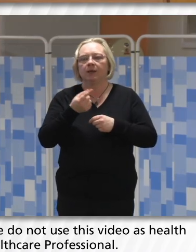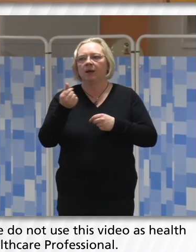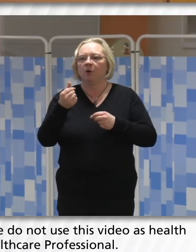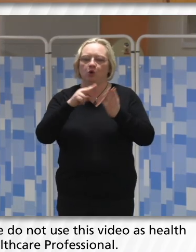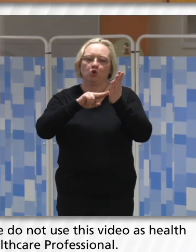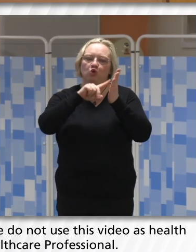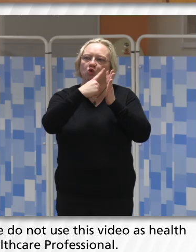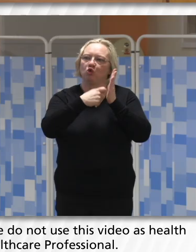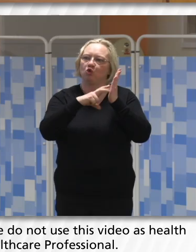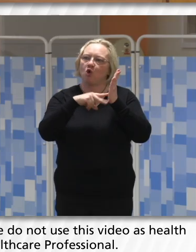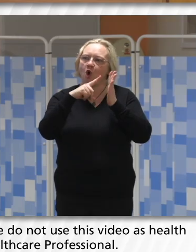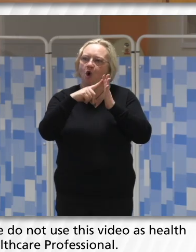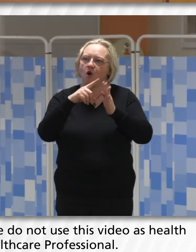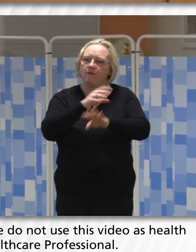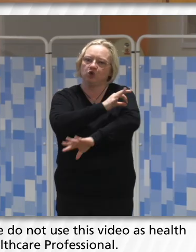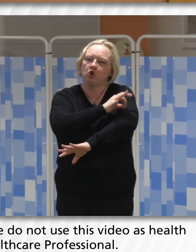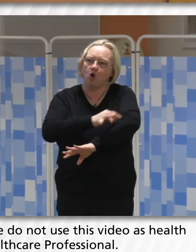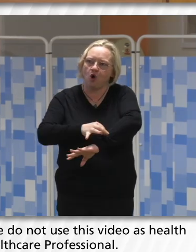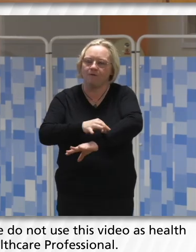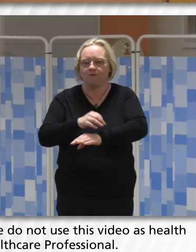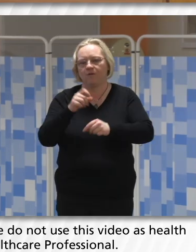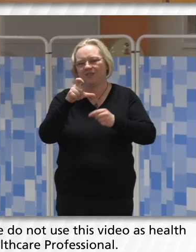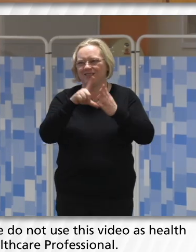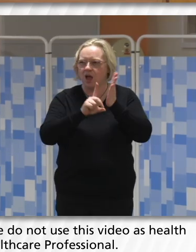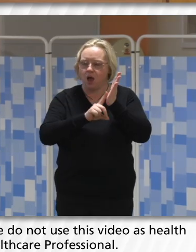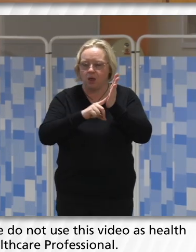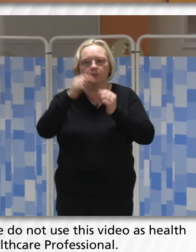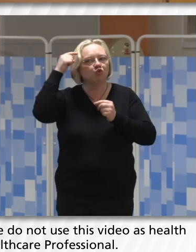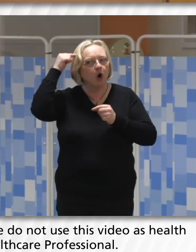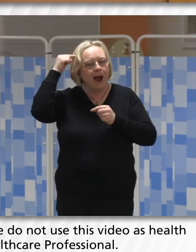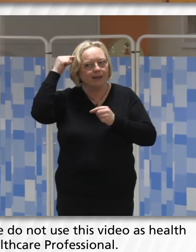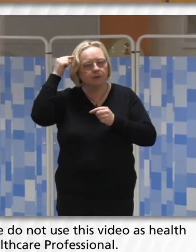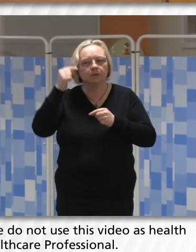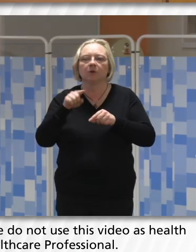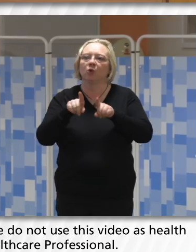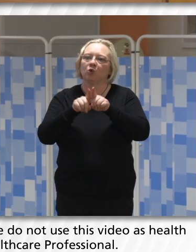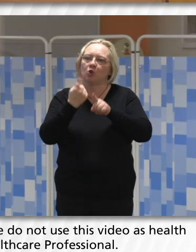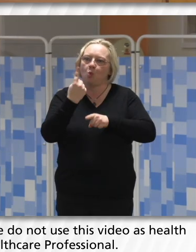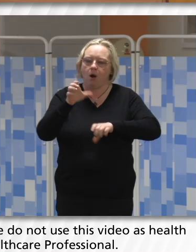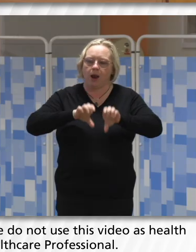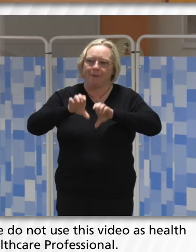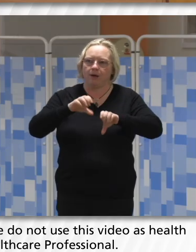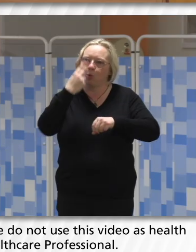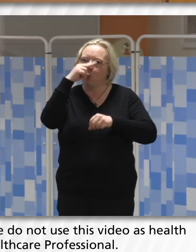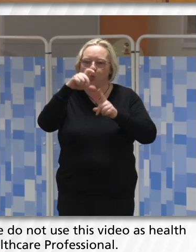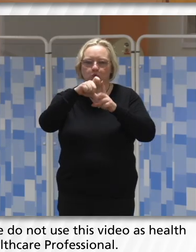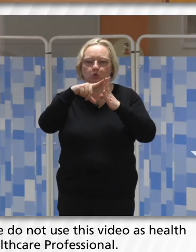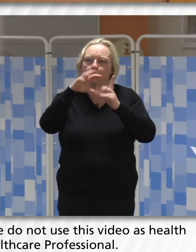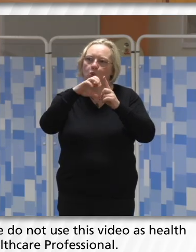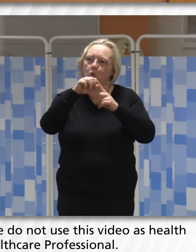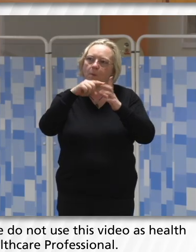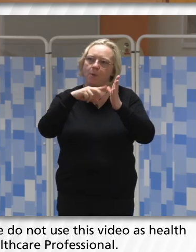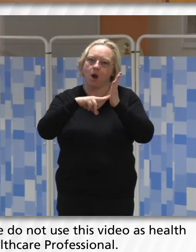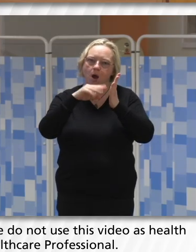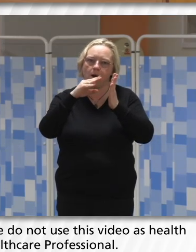in your brain, and you particularly lose a chemical in your brain called dopamine. But you don't get the